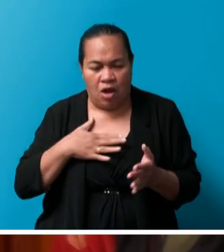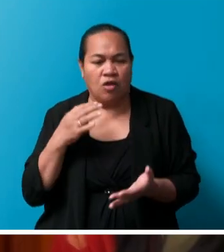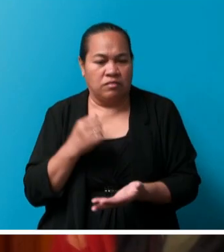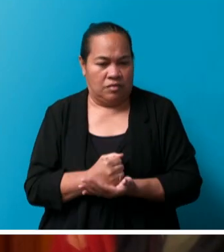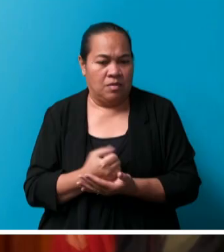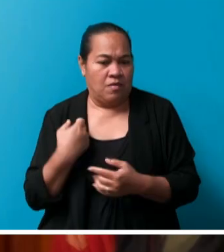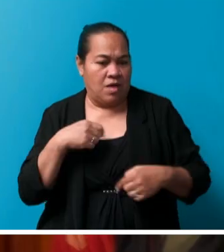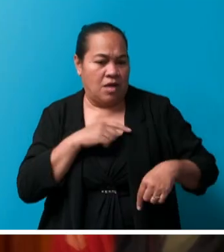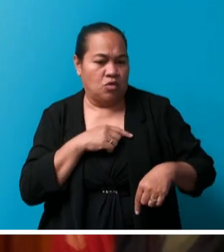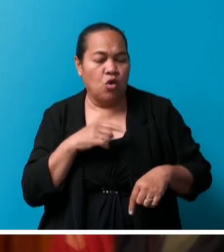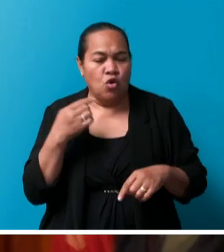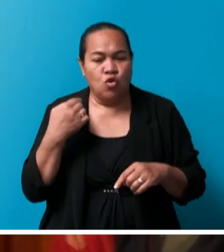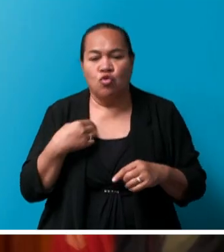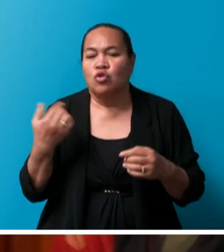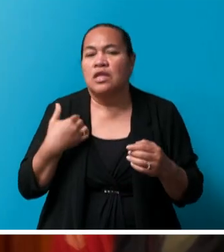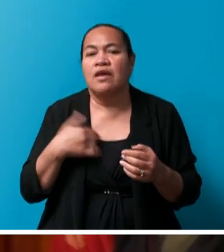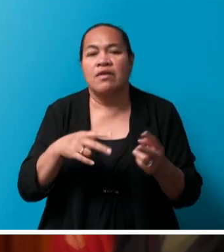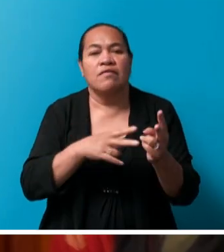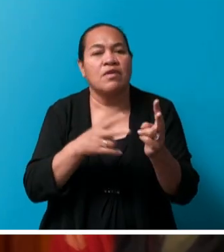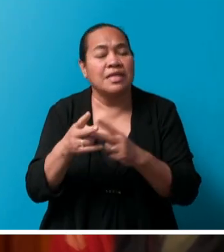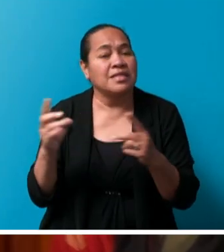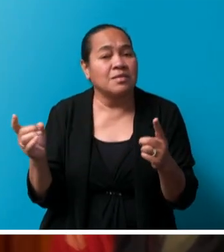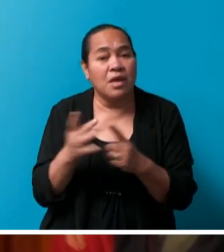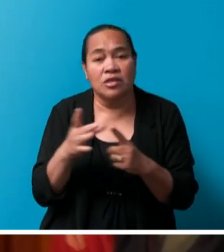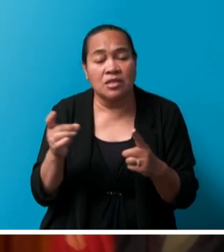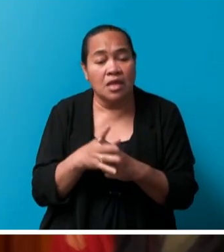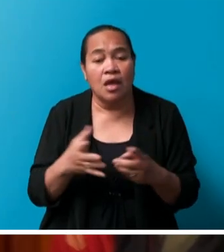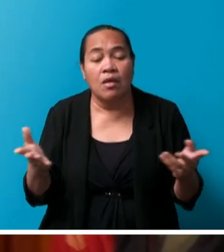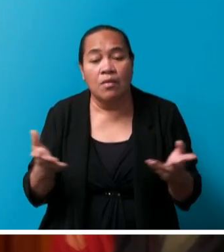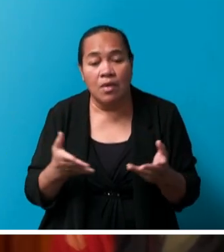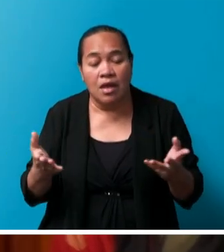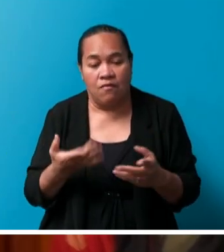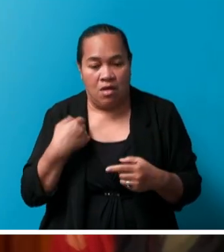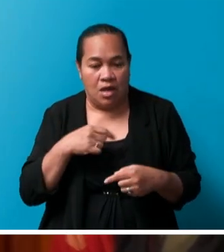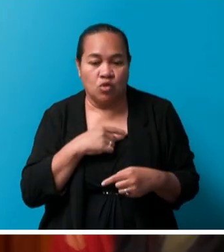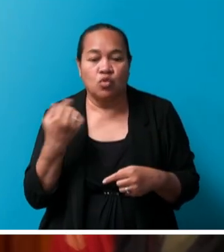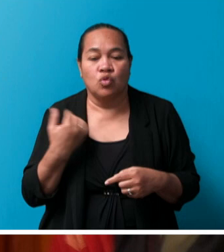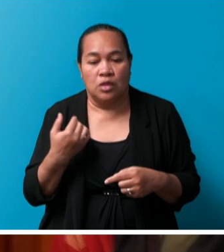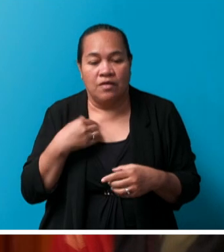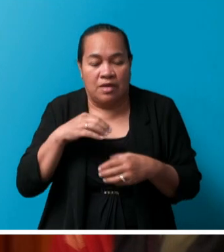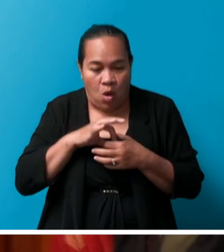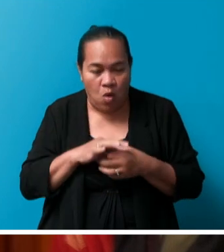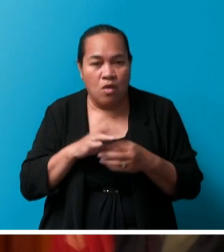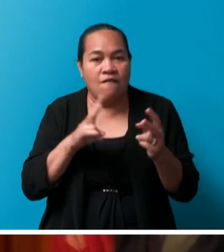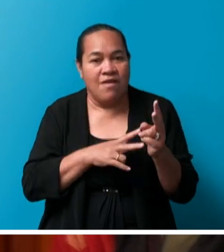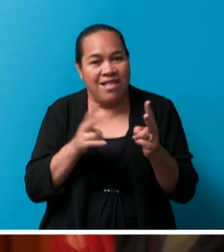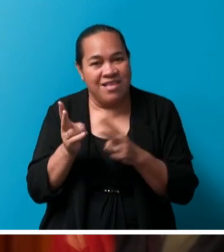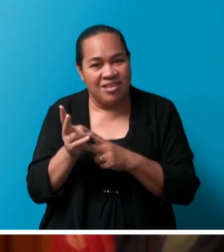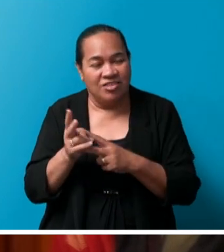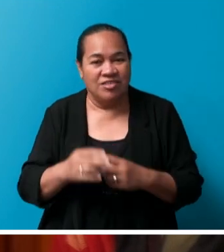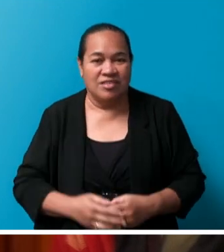enda be tonda ko ni korrelebu bakambimbi o kenda na mbulatu enda nondo be korkor bakabiti.